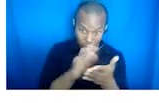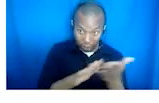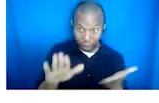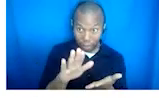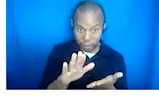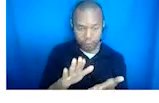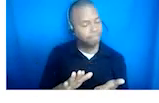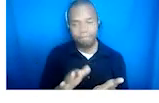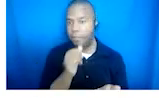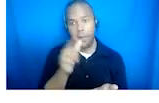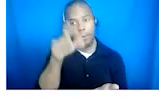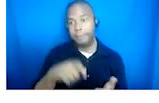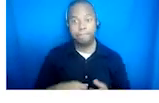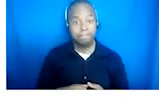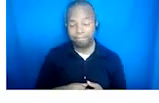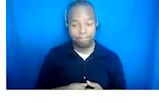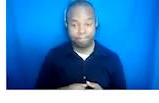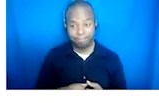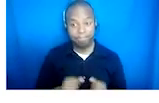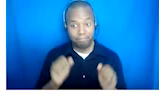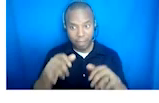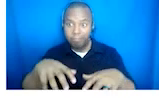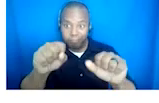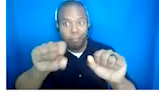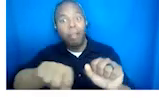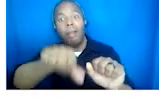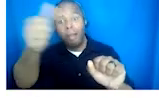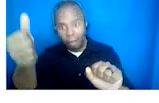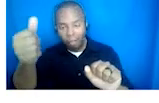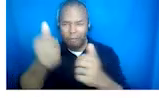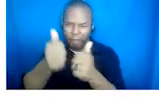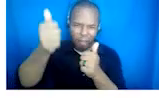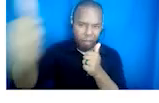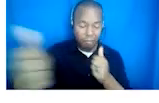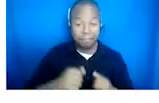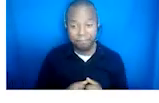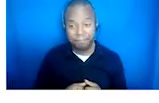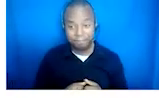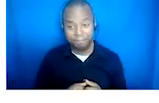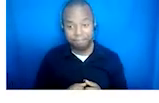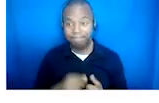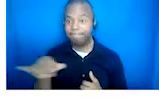Oxnard College to take, specialized class there. And our students likewise